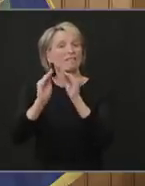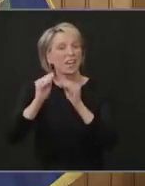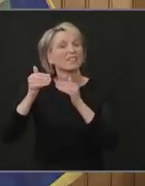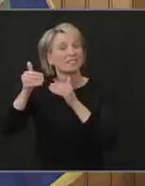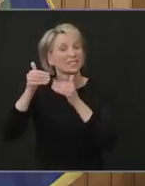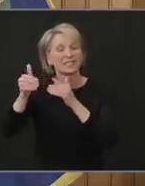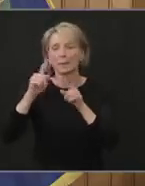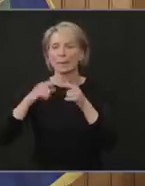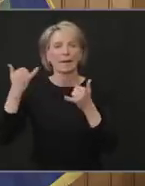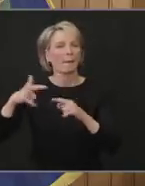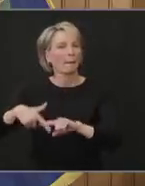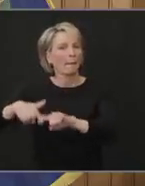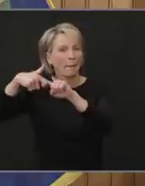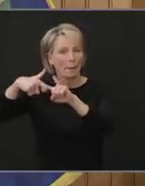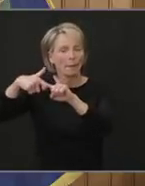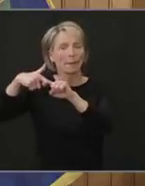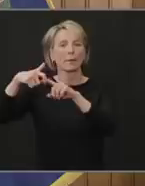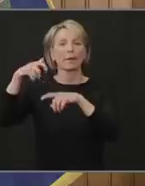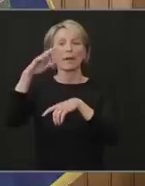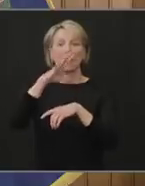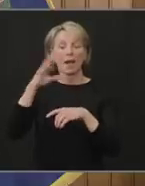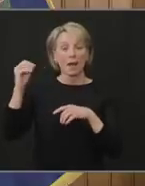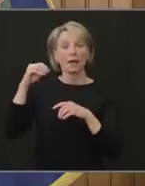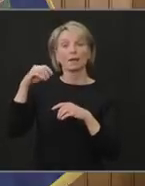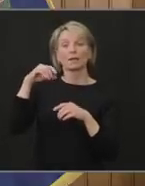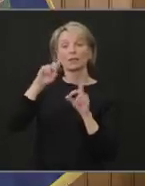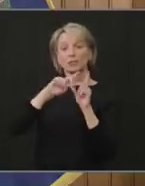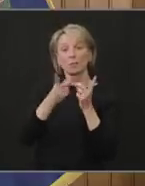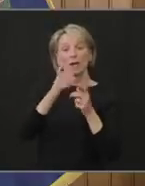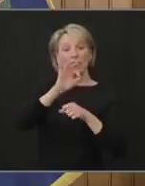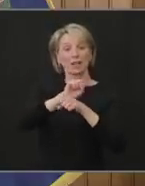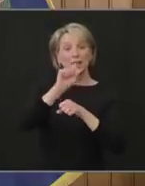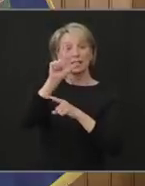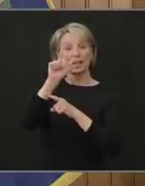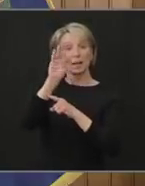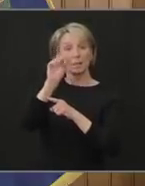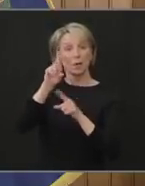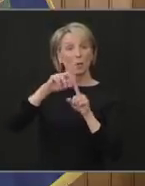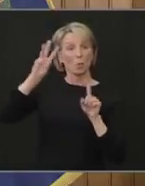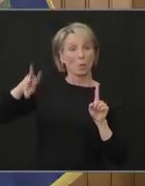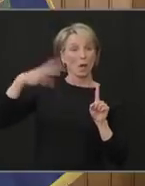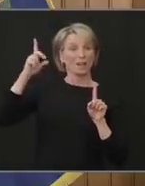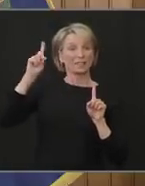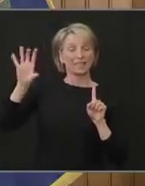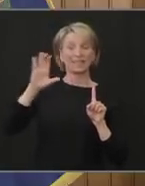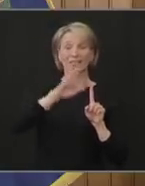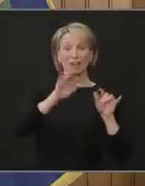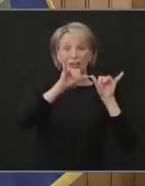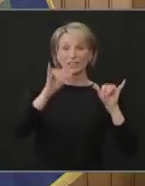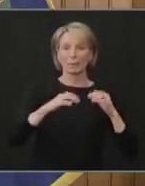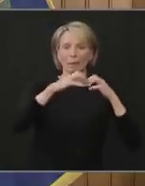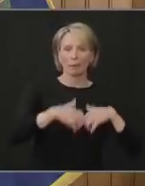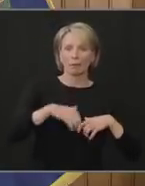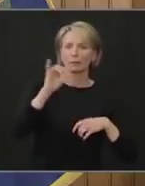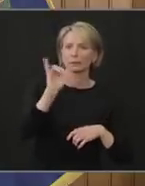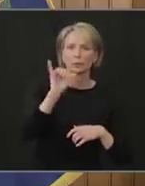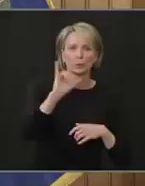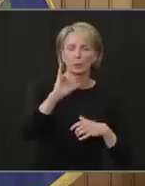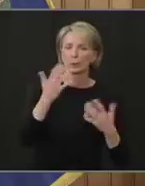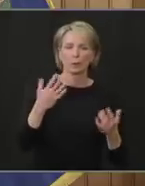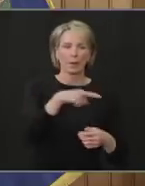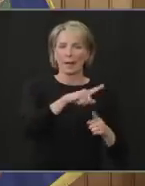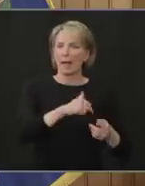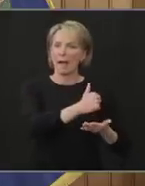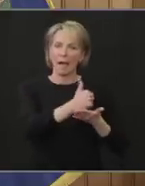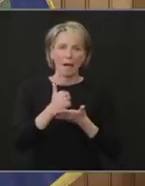we can link over to the system at a Department of Labor in Washington, D.C., because that crashed as well. But more